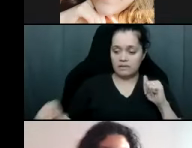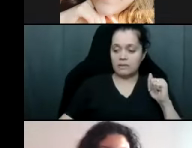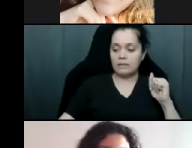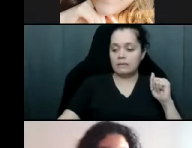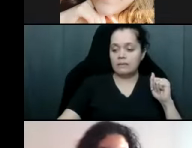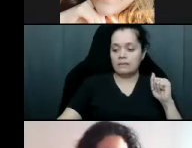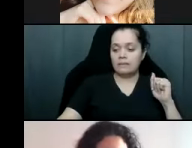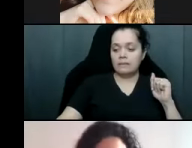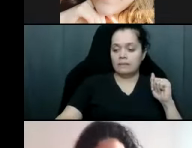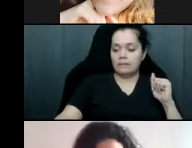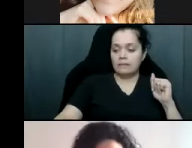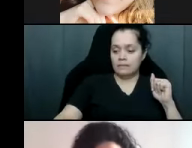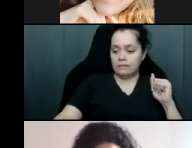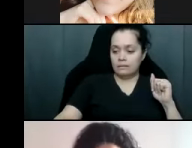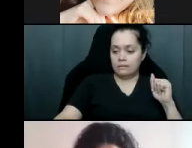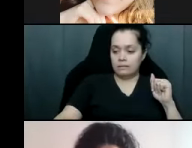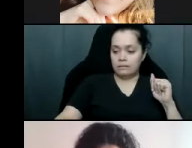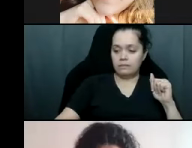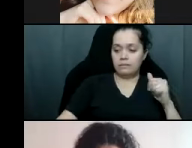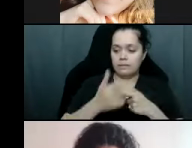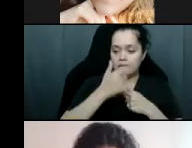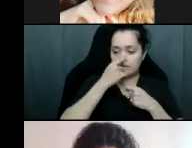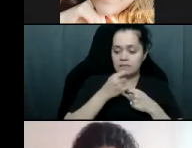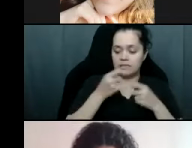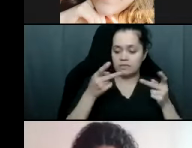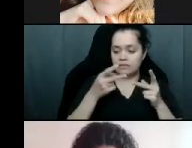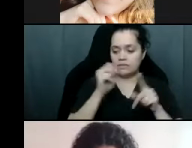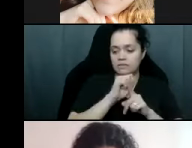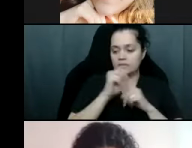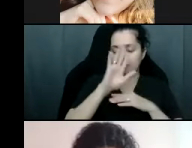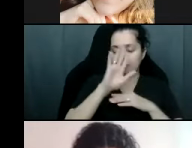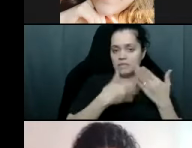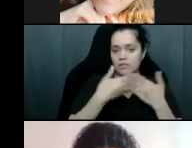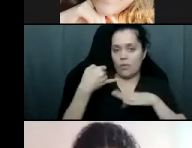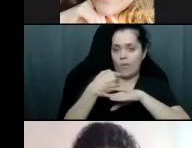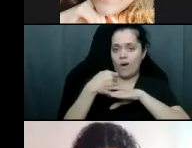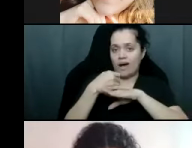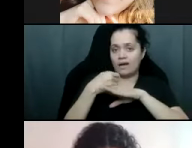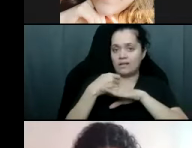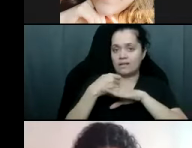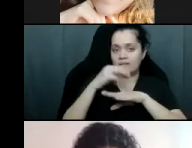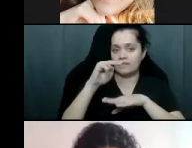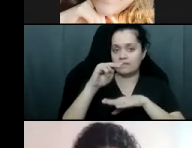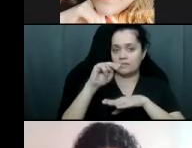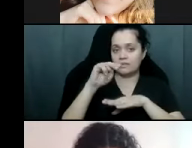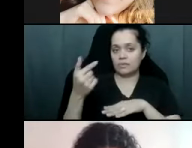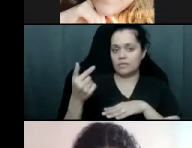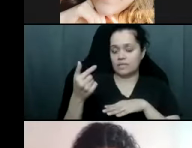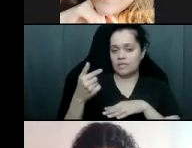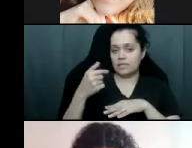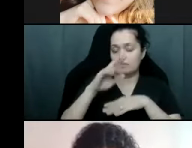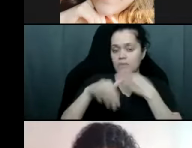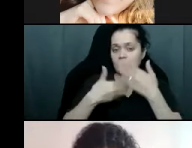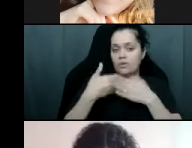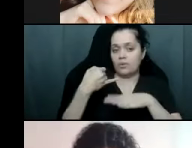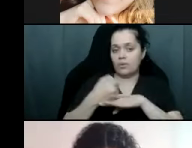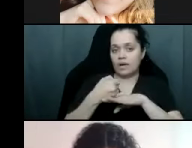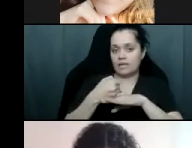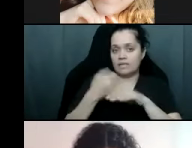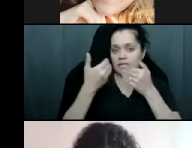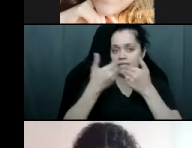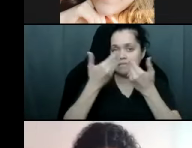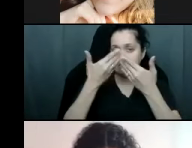Papua New Guinea is an interesting circumstance because the whole island is New Guinea, but the whole island is